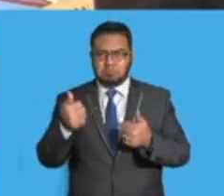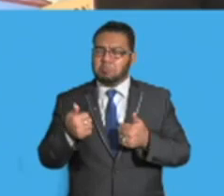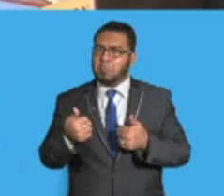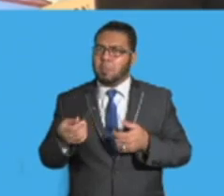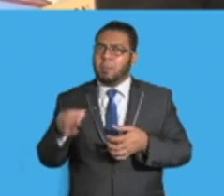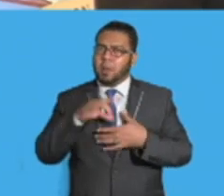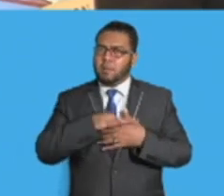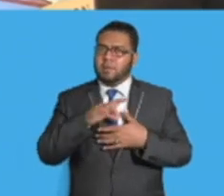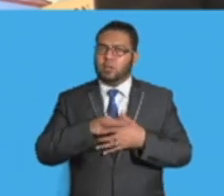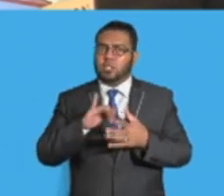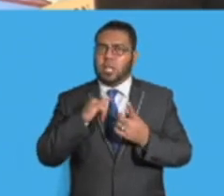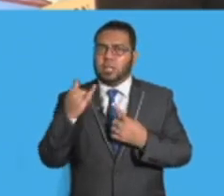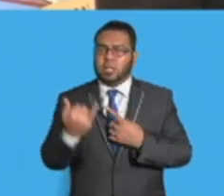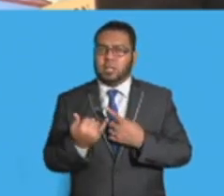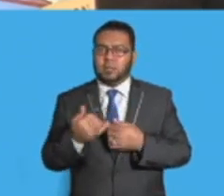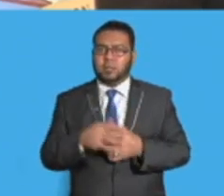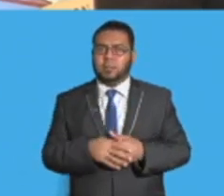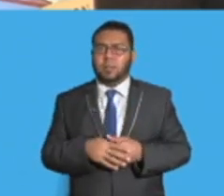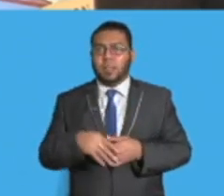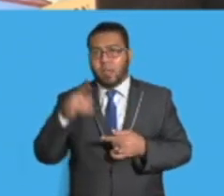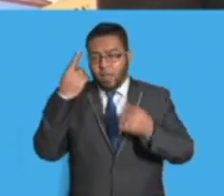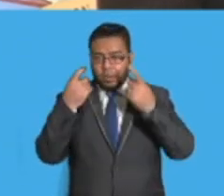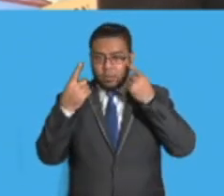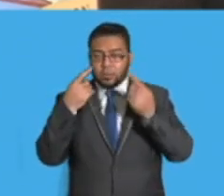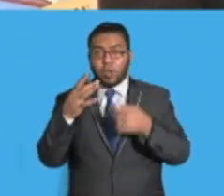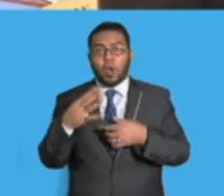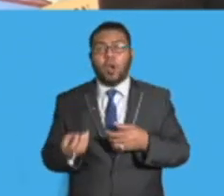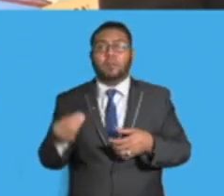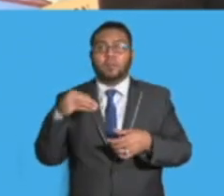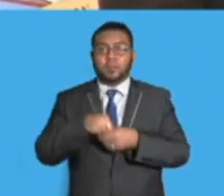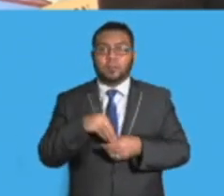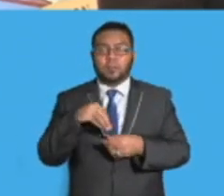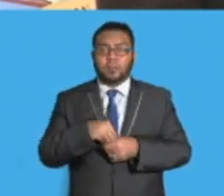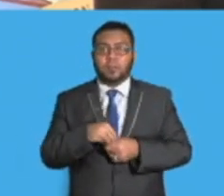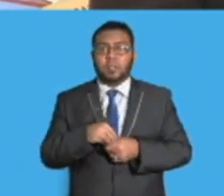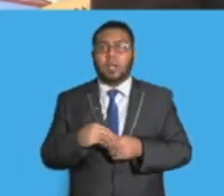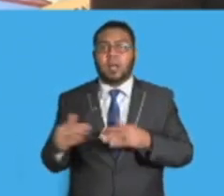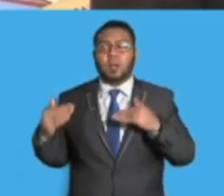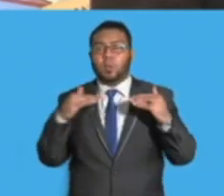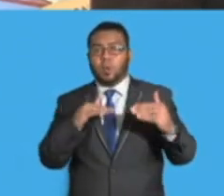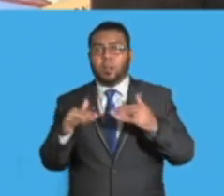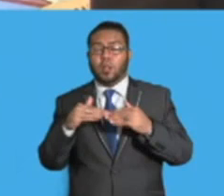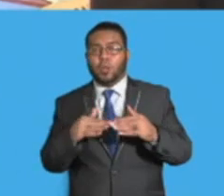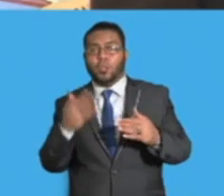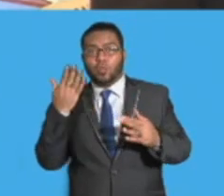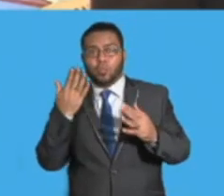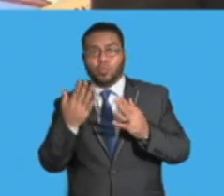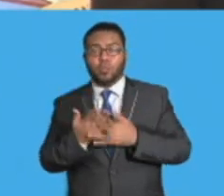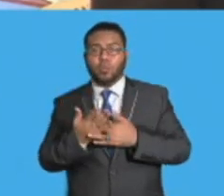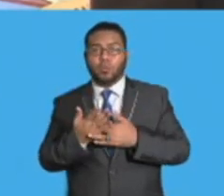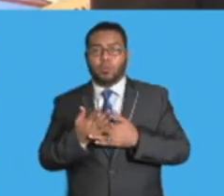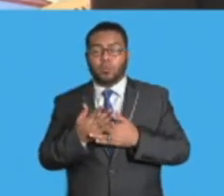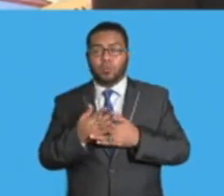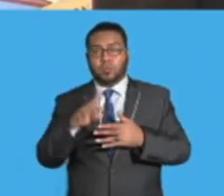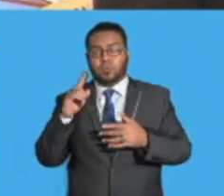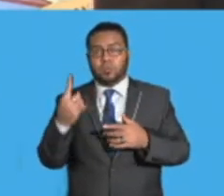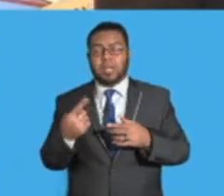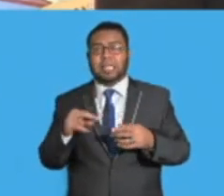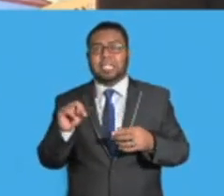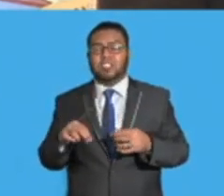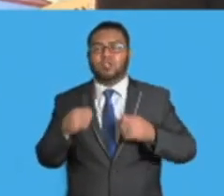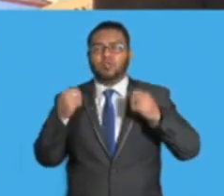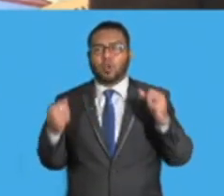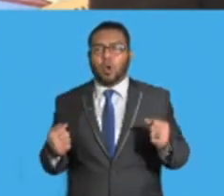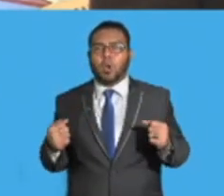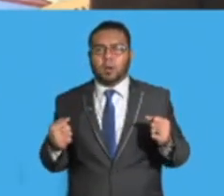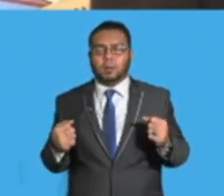Speaker, the ideology of uniting and treating everyone equally through facial initiative needs strong leadership